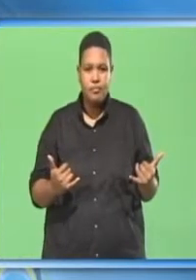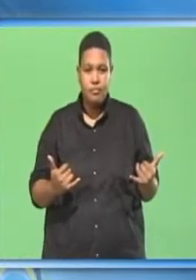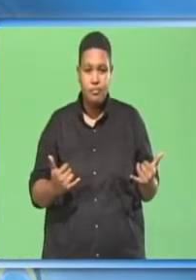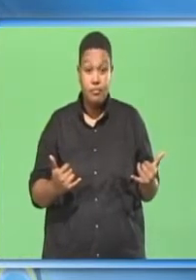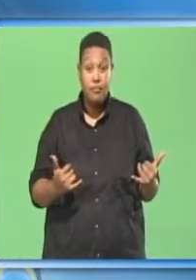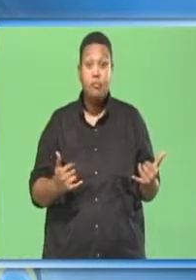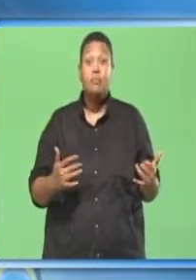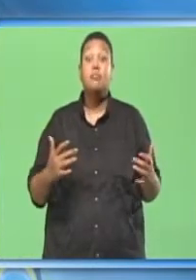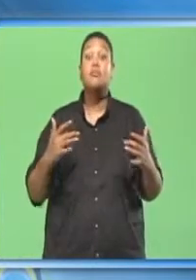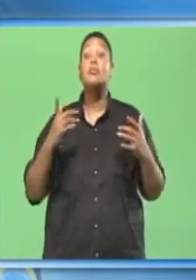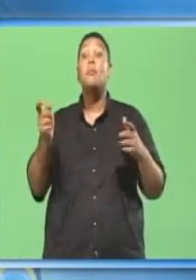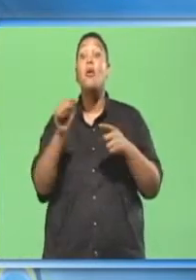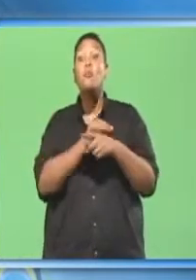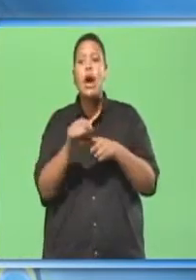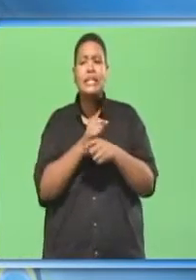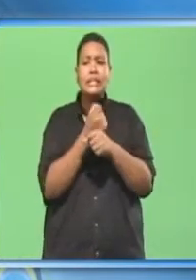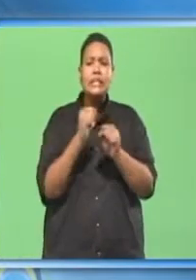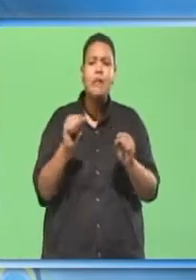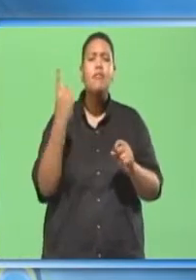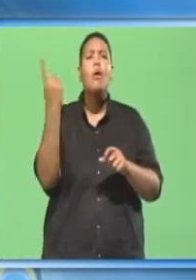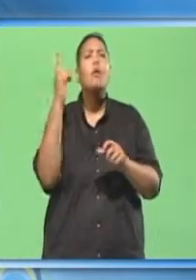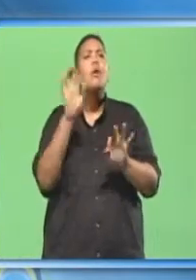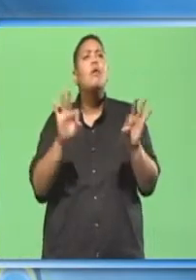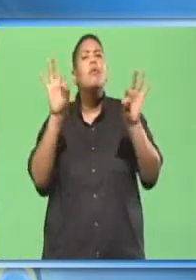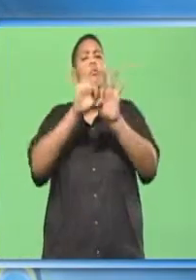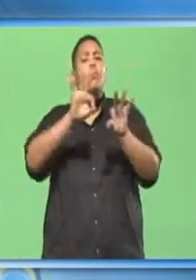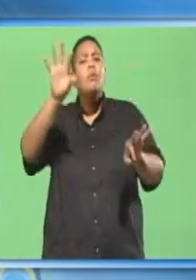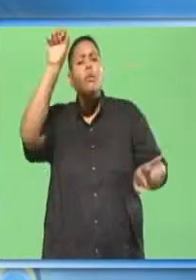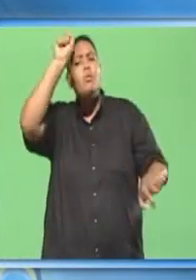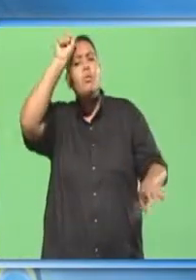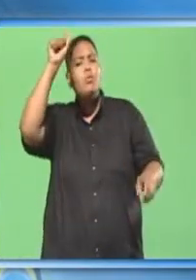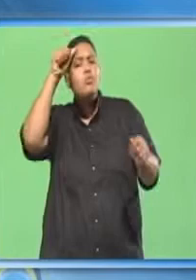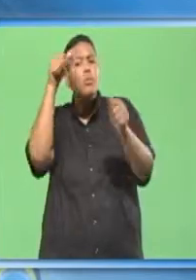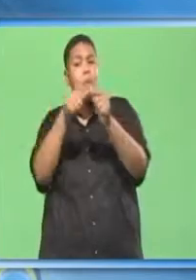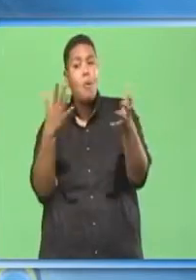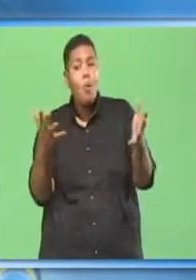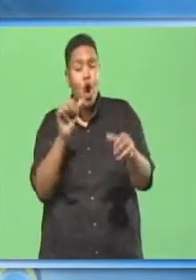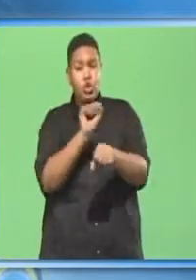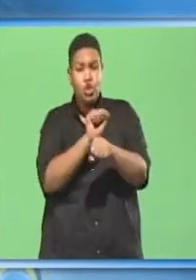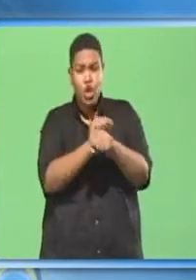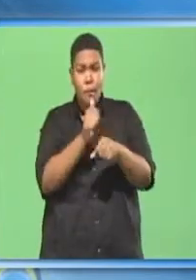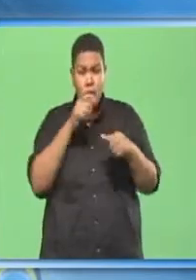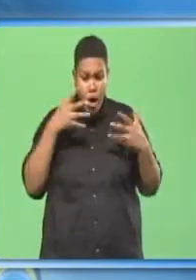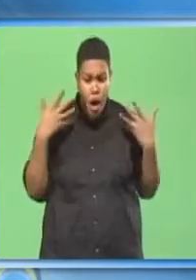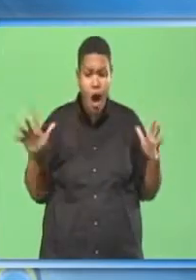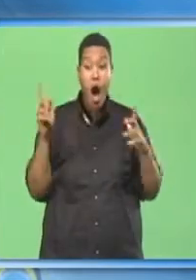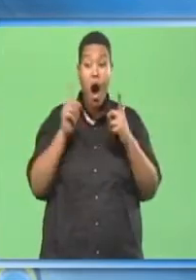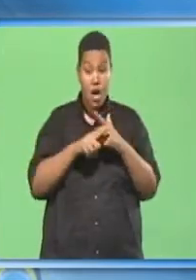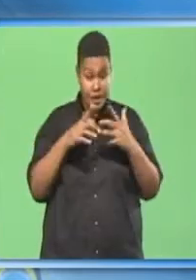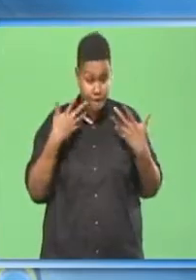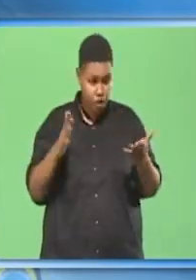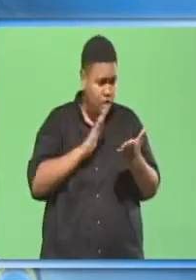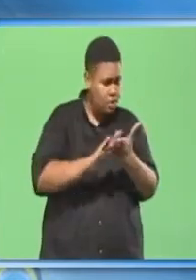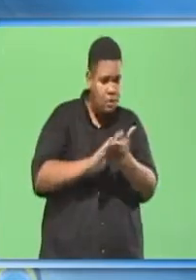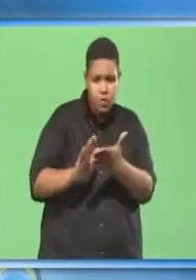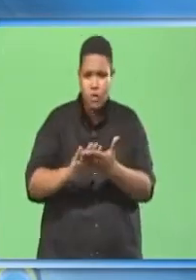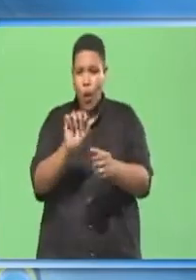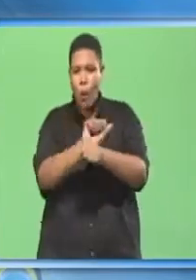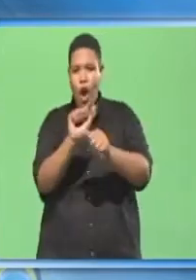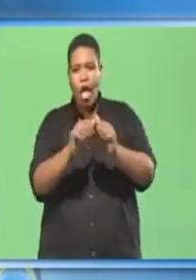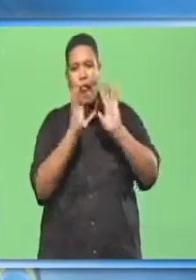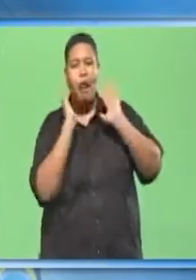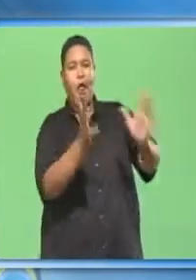In the event of practicing safety, it is always important to remember that the job is not complete until you have cleaned up your work